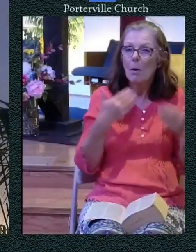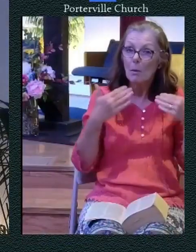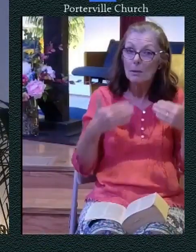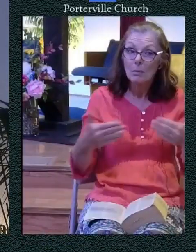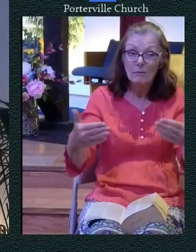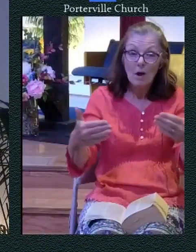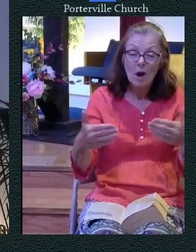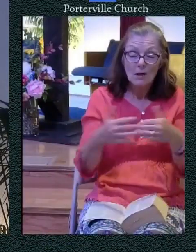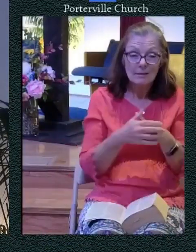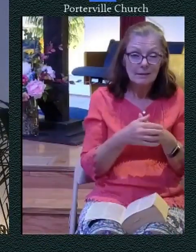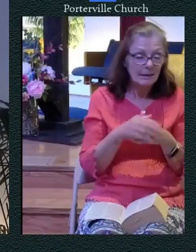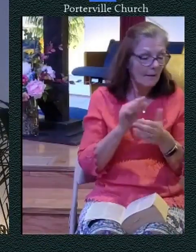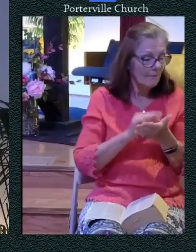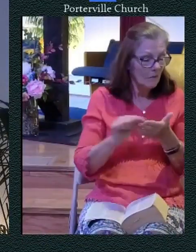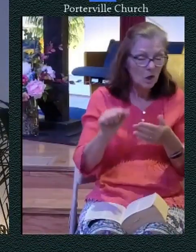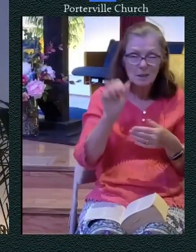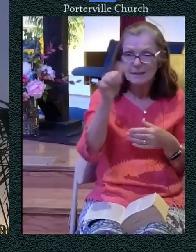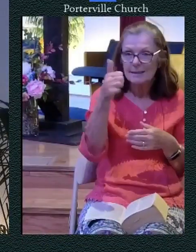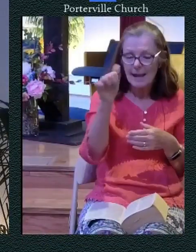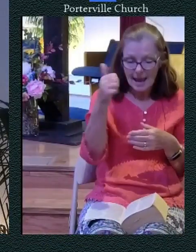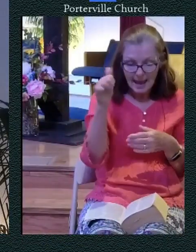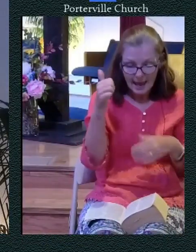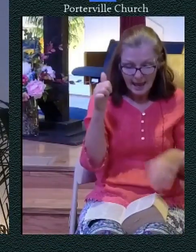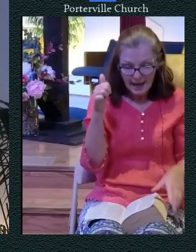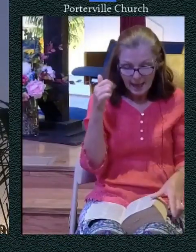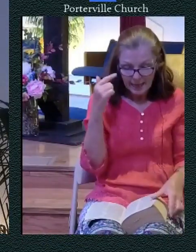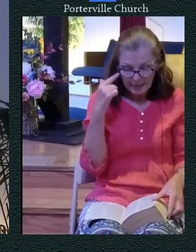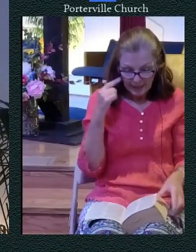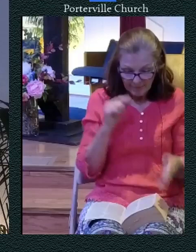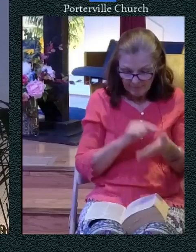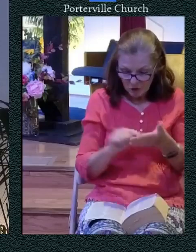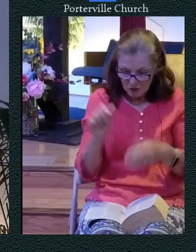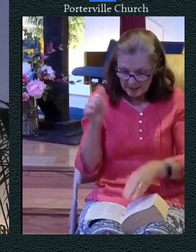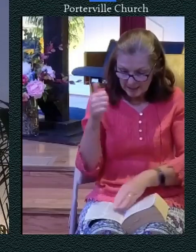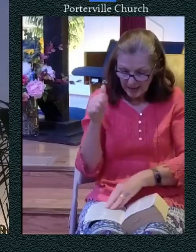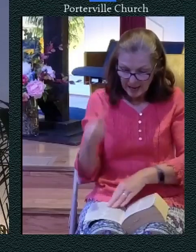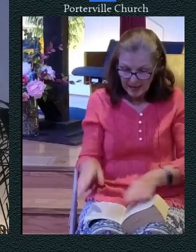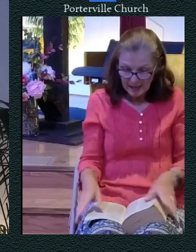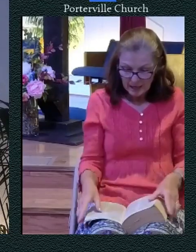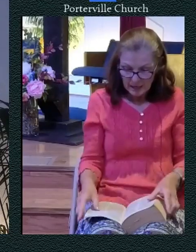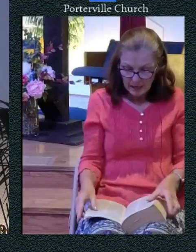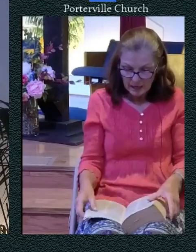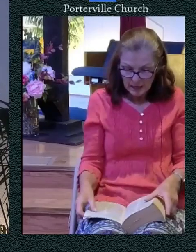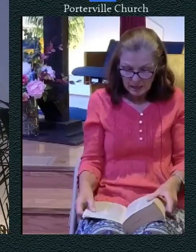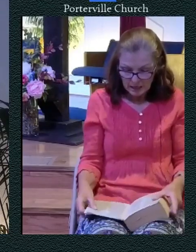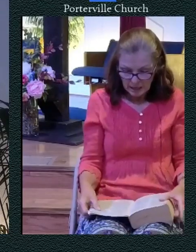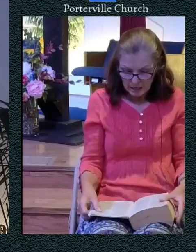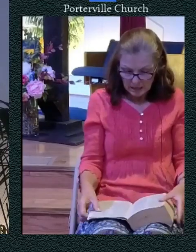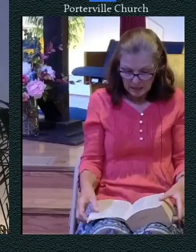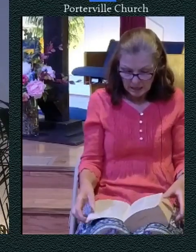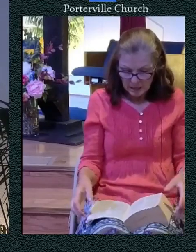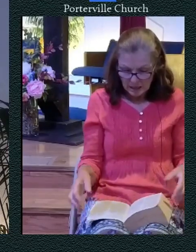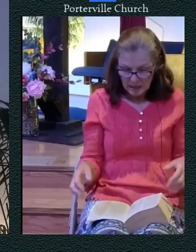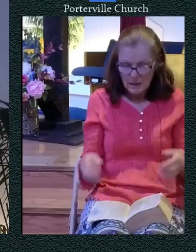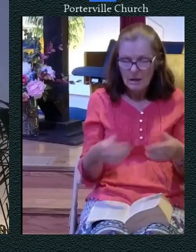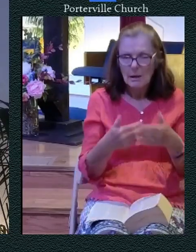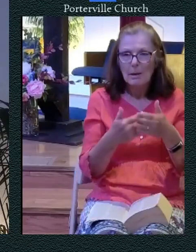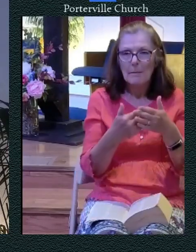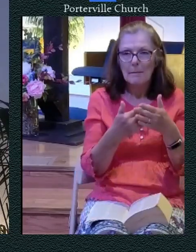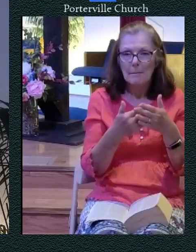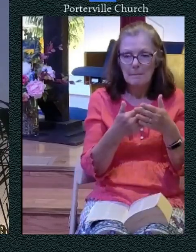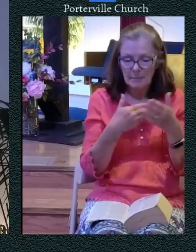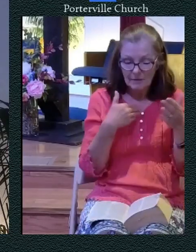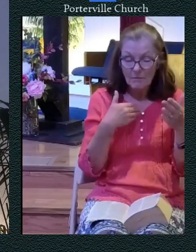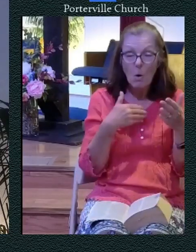past verse 10 in this chapter, I think it's verse 10, somewhere in there, or just say before moving on to the fifth